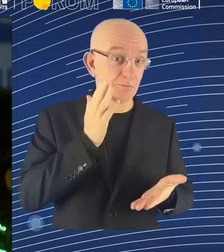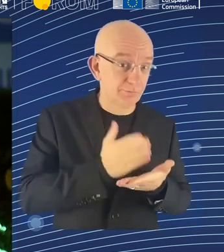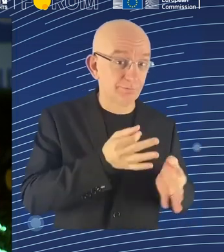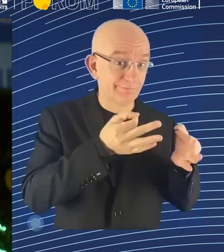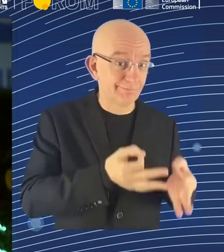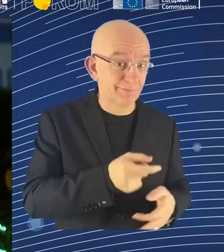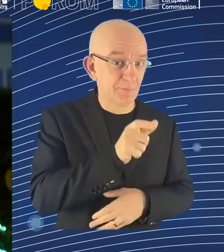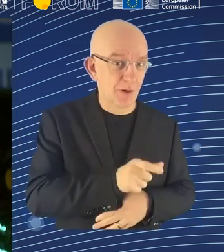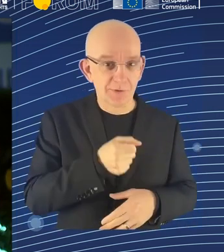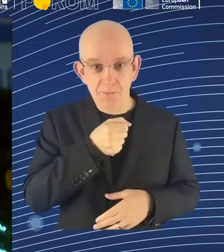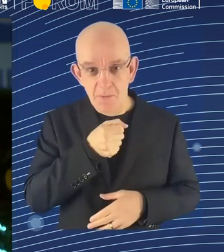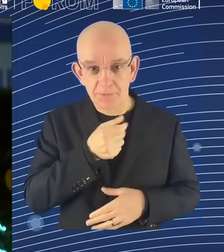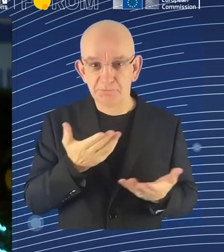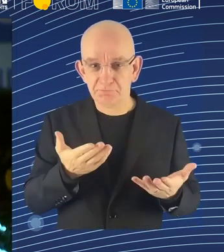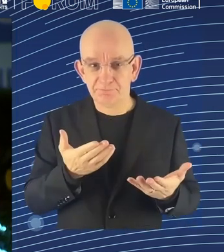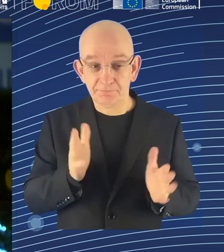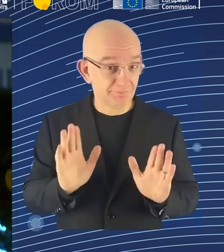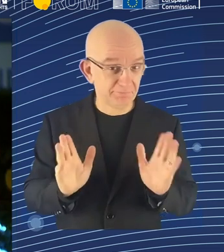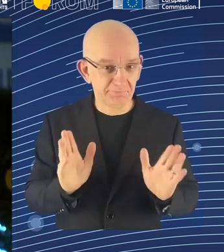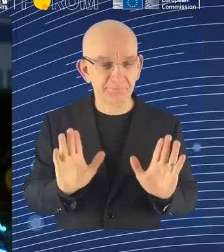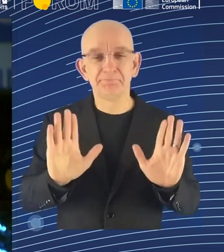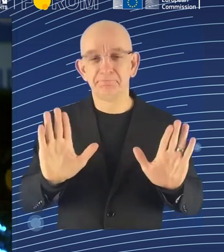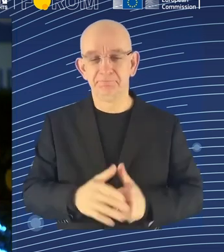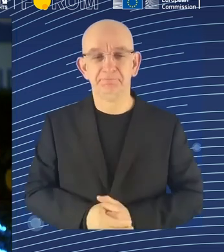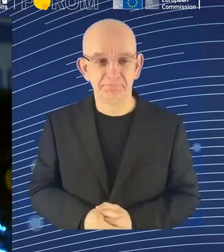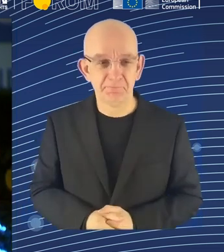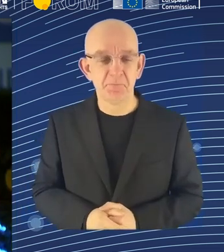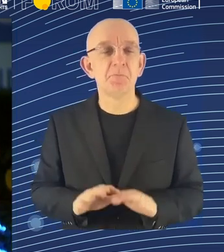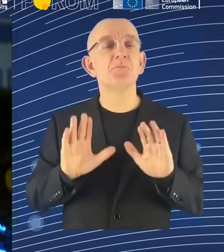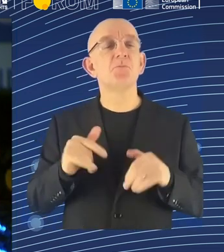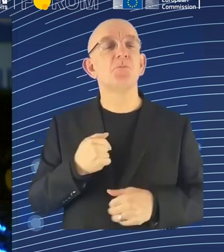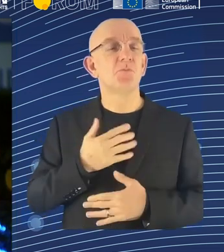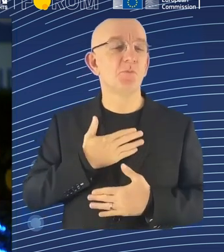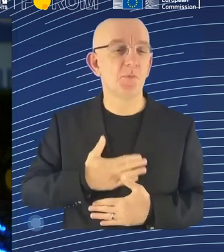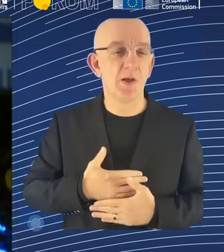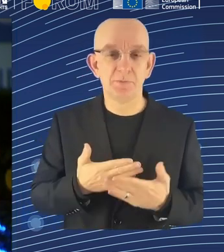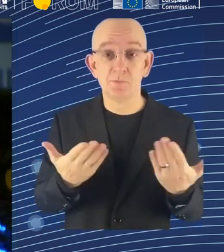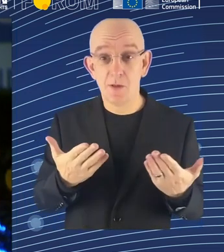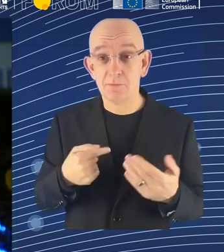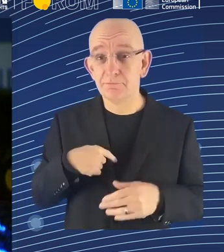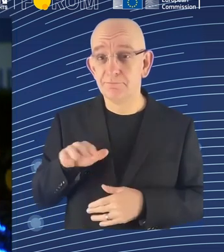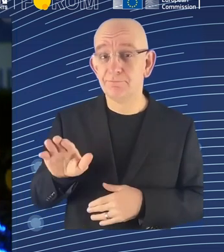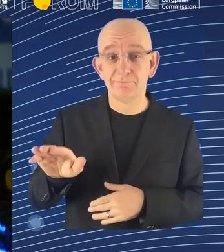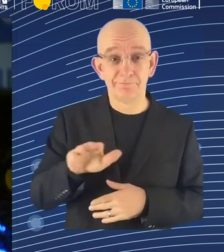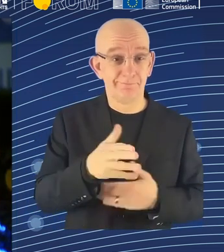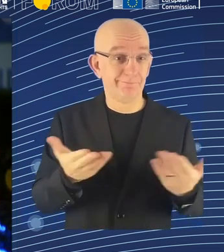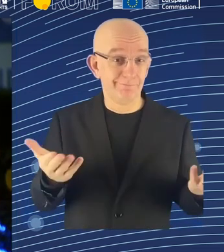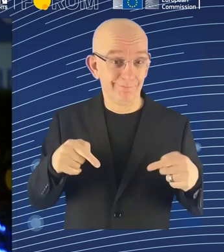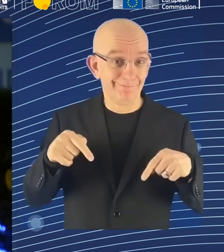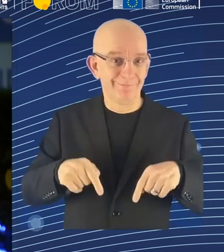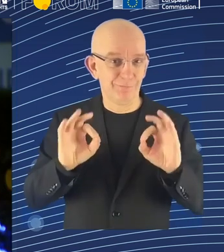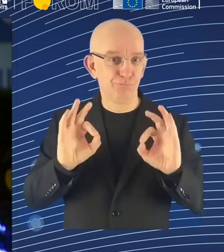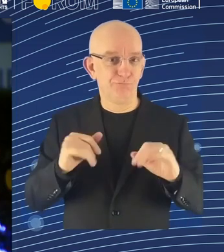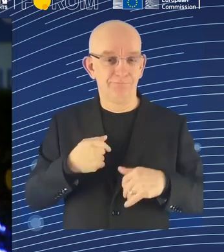I would like to say that I'm absolutely delighted to be here today and to be able to take part in this social forum on a